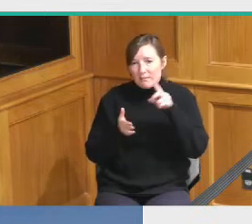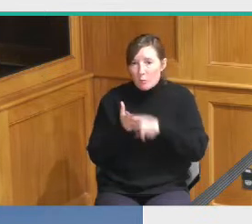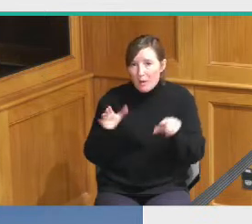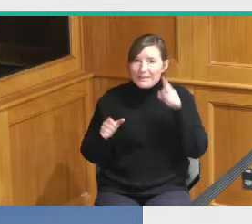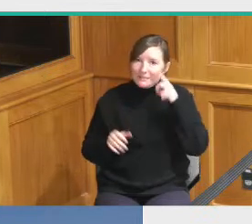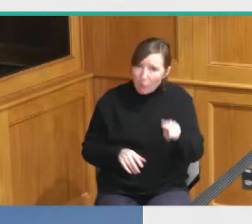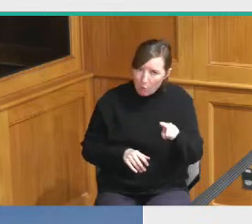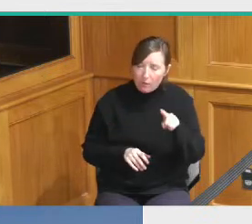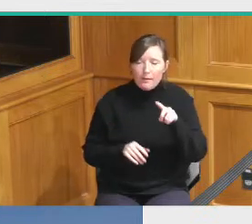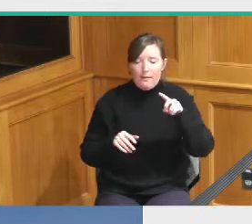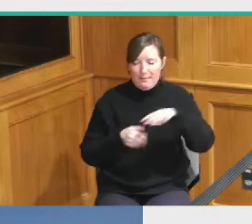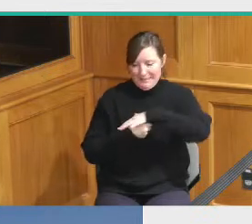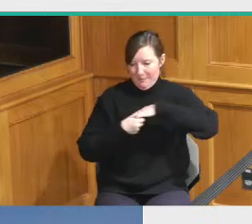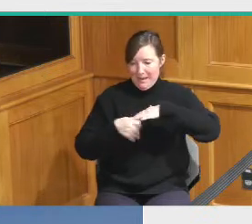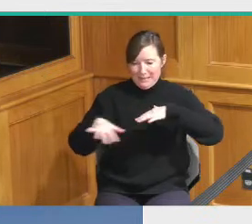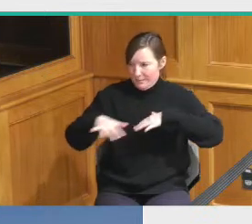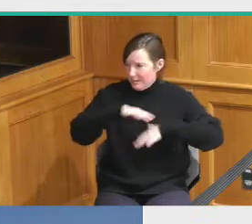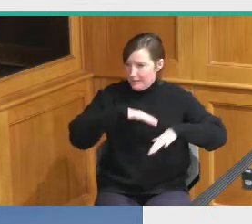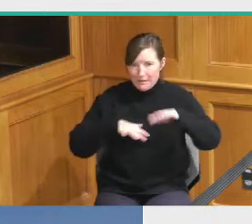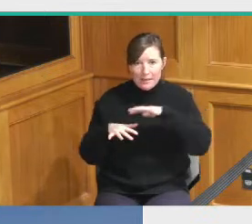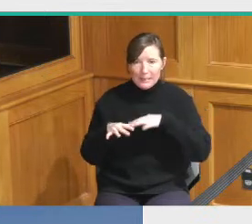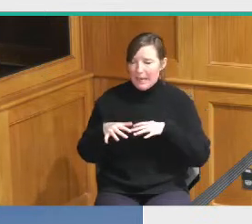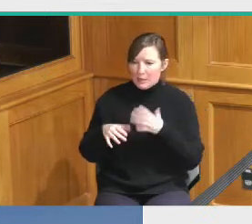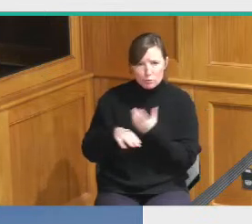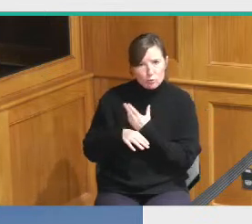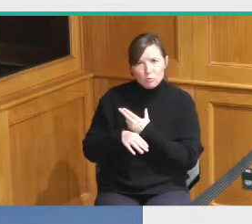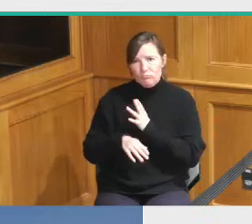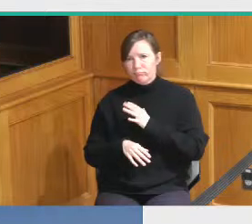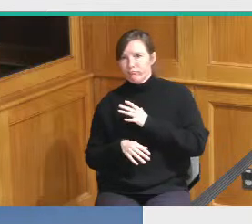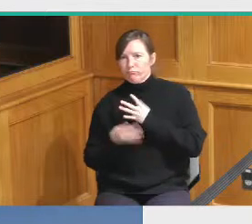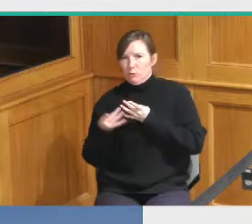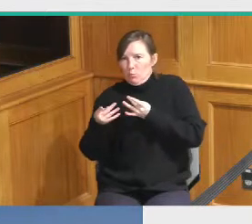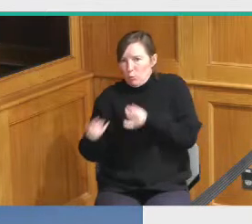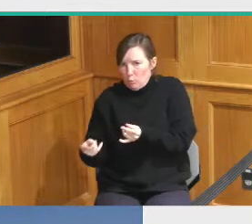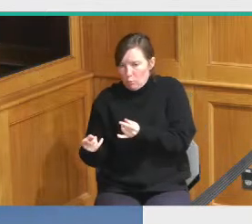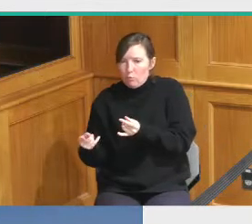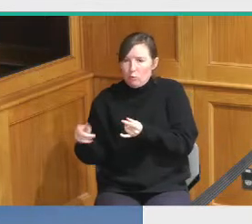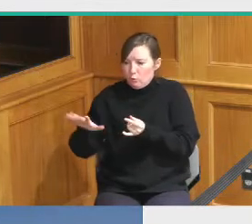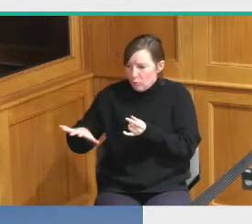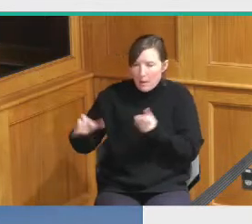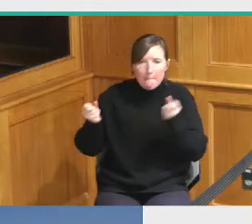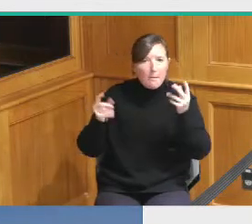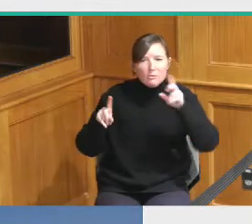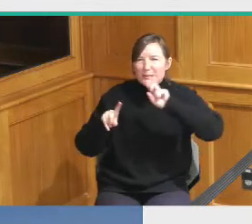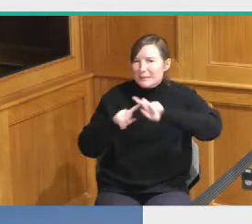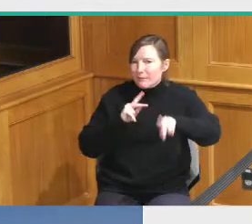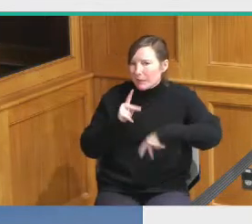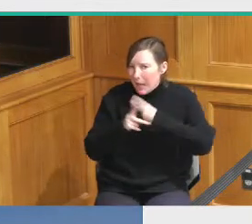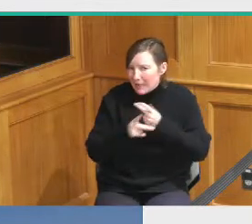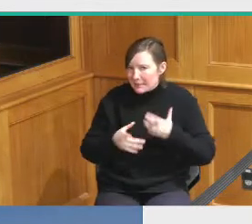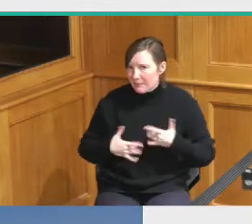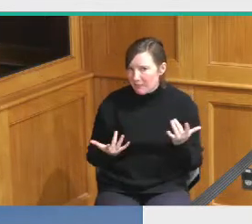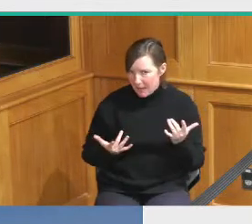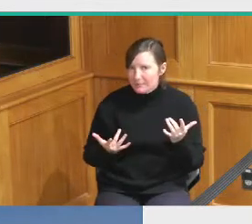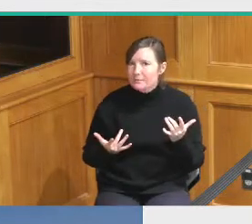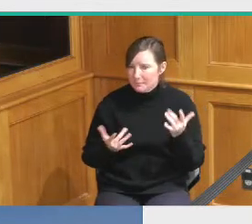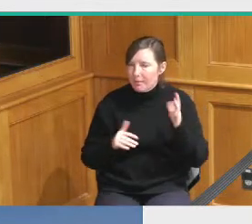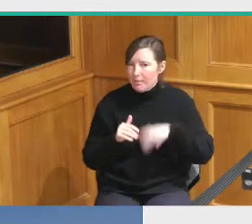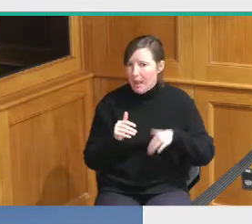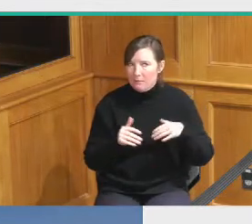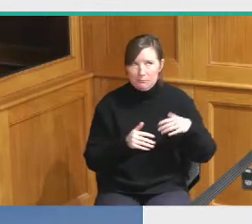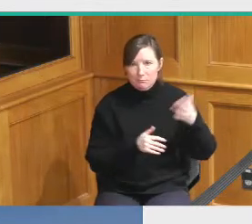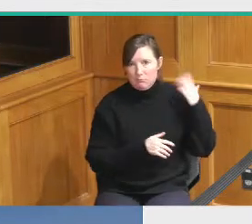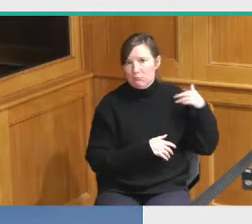space within the convention center can be used efficiently, that it can be used for multiple events concurrently,